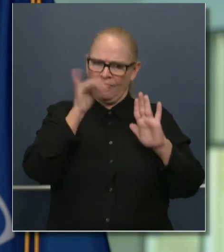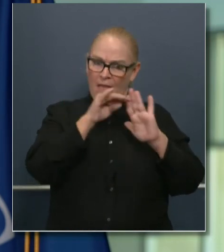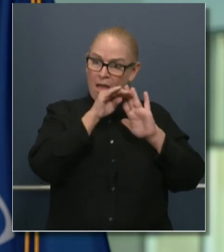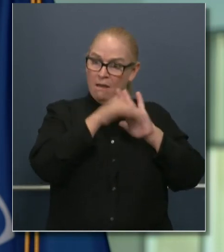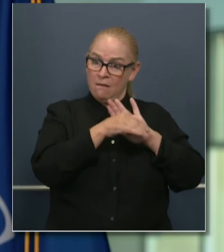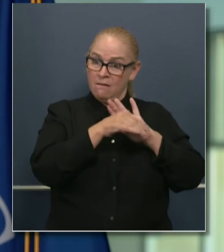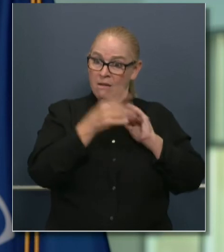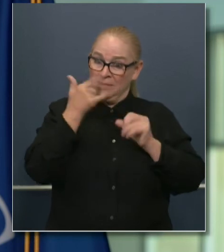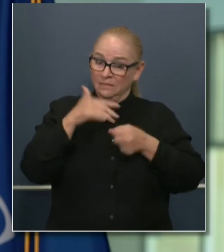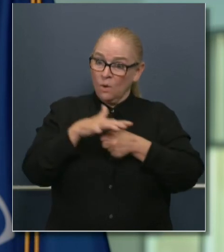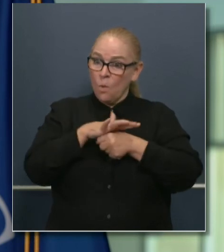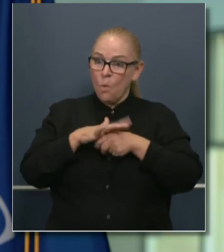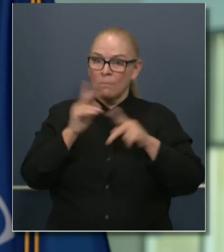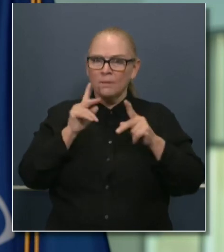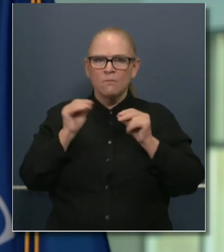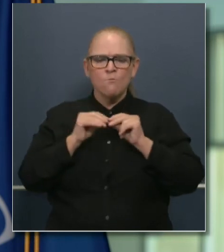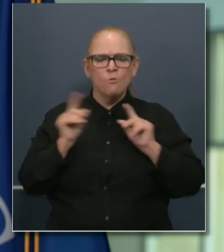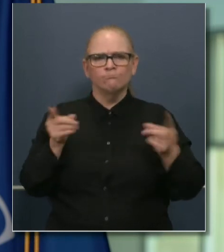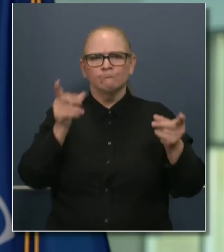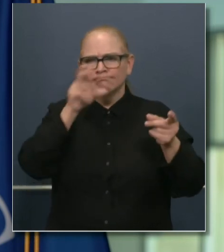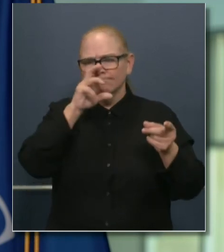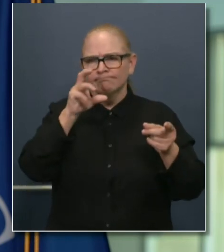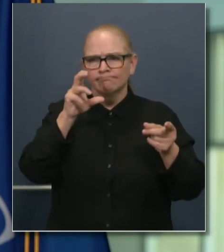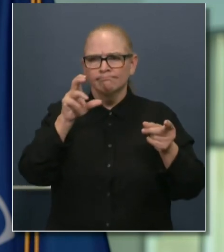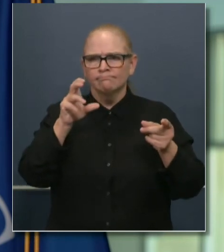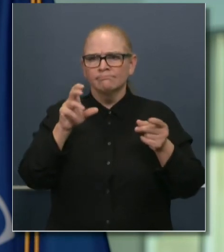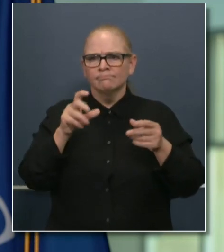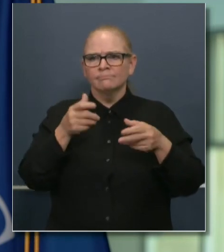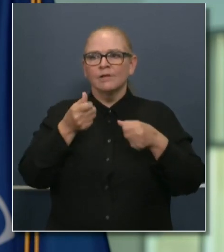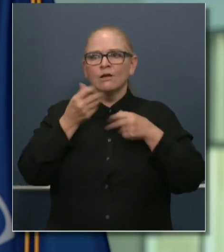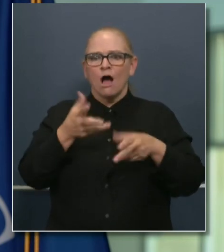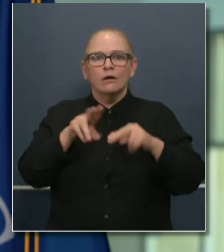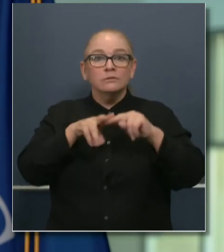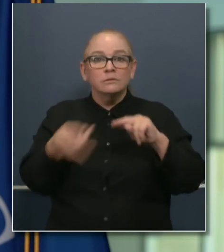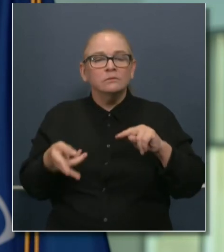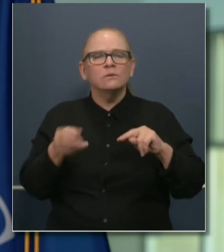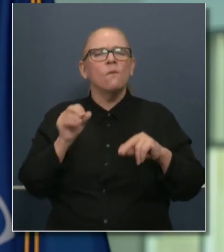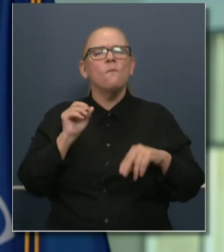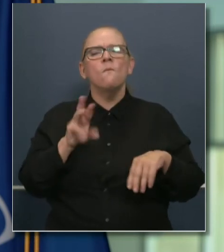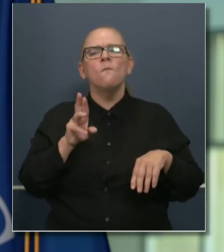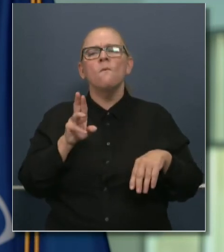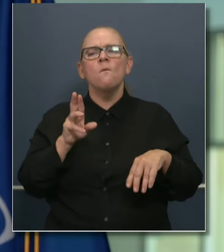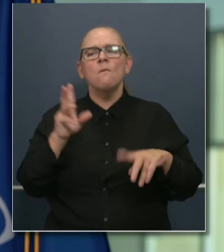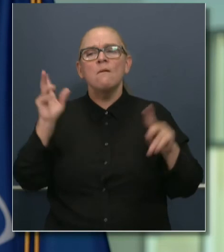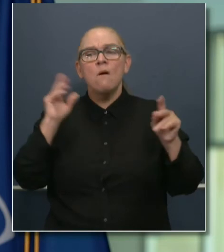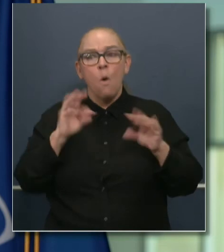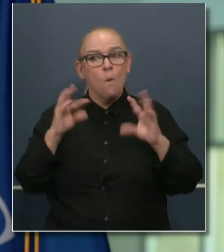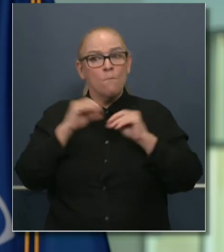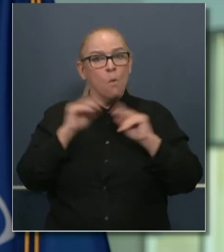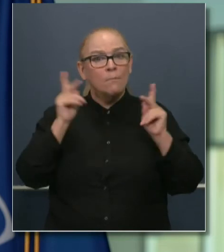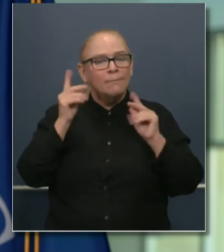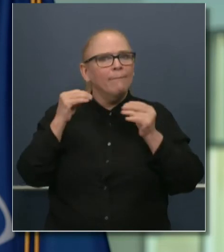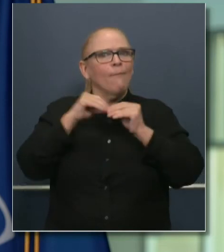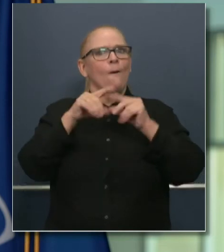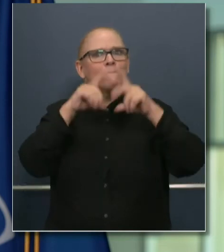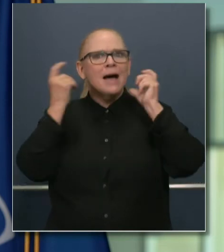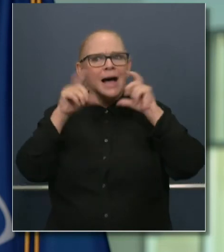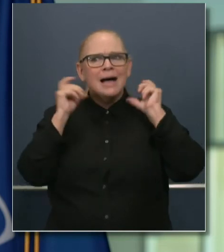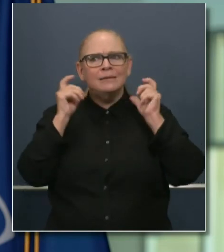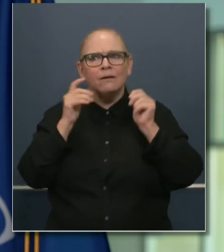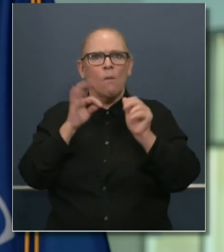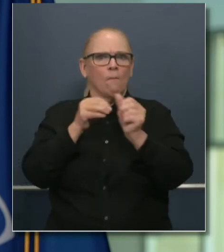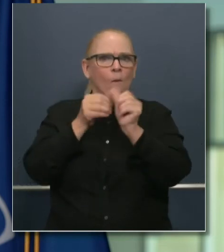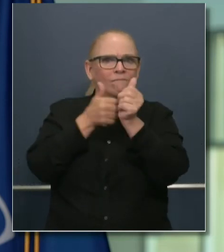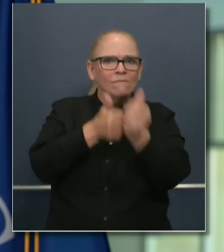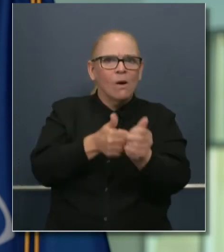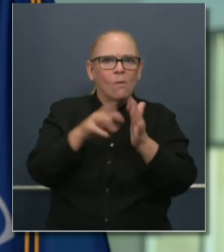it people taking mask mandates more seriously, or the advice not to gather more seriously? What is